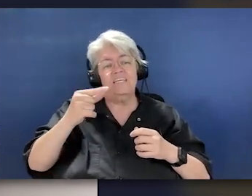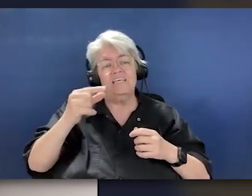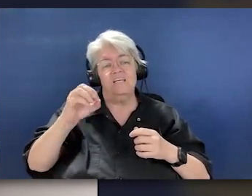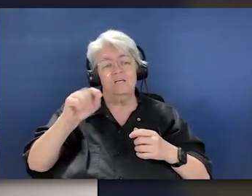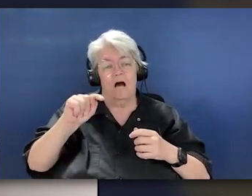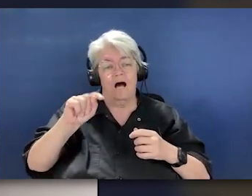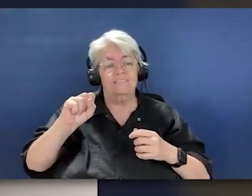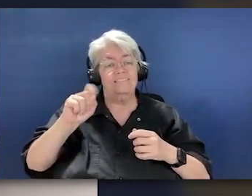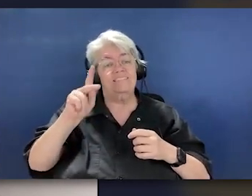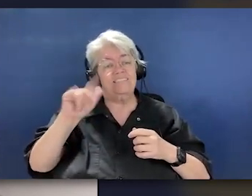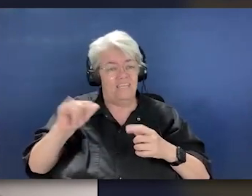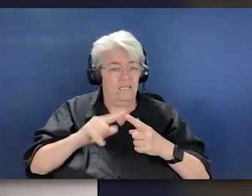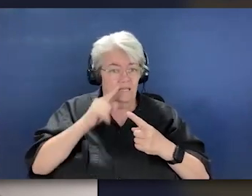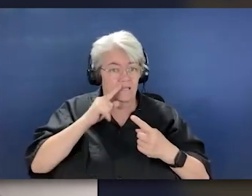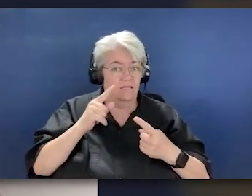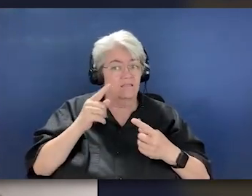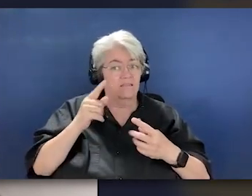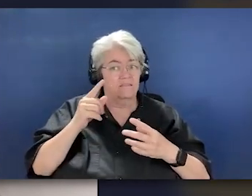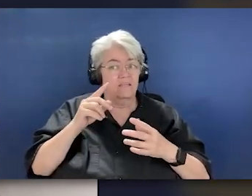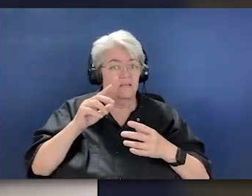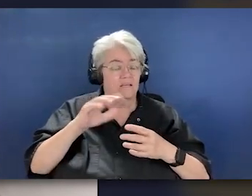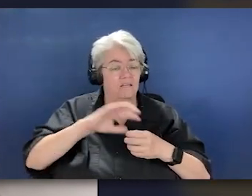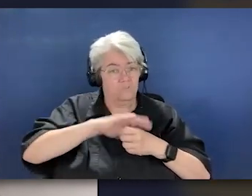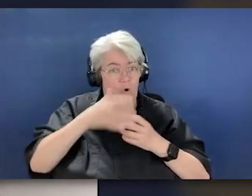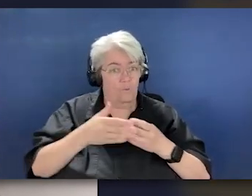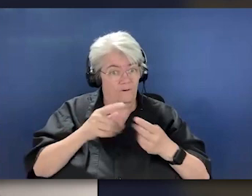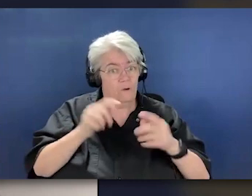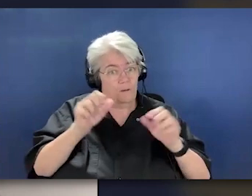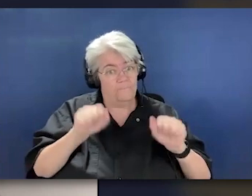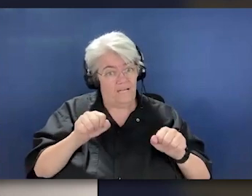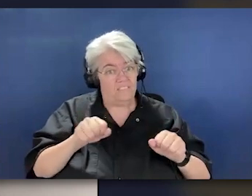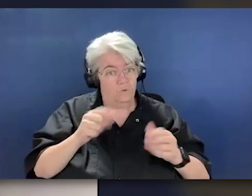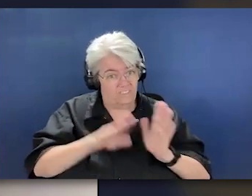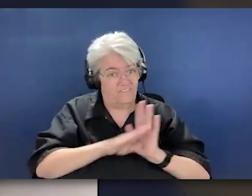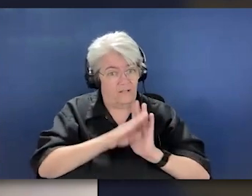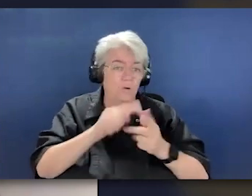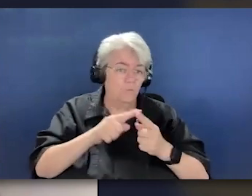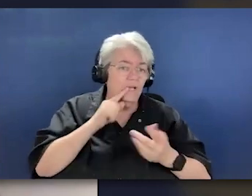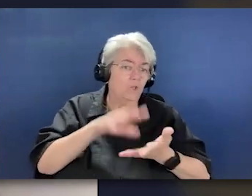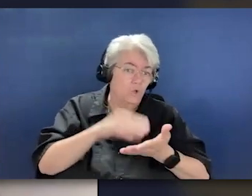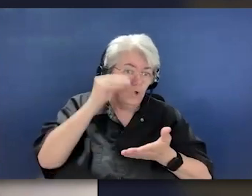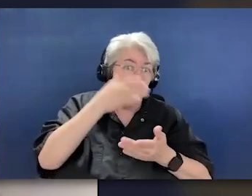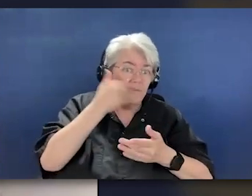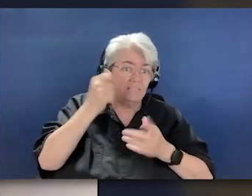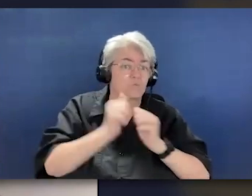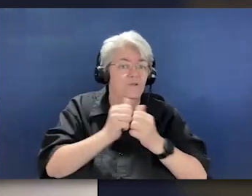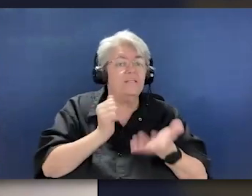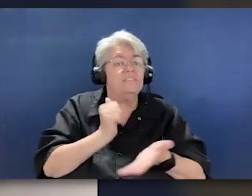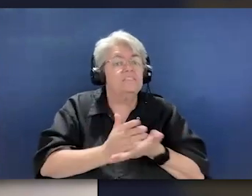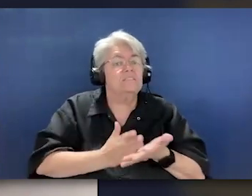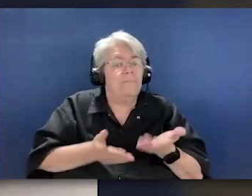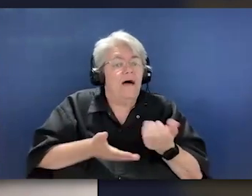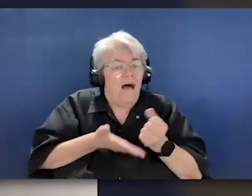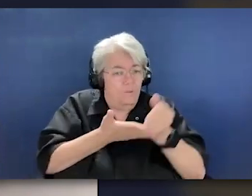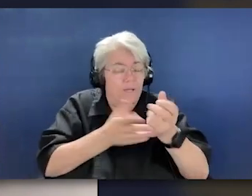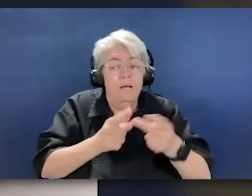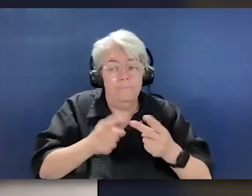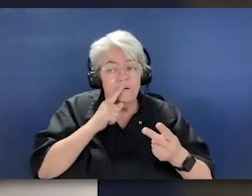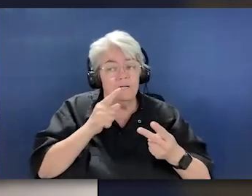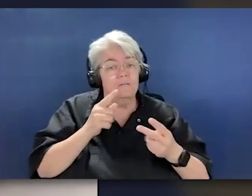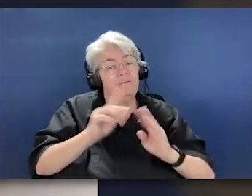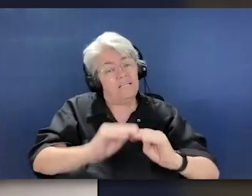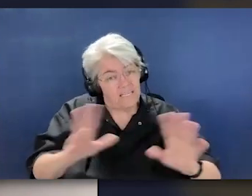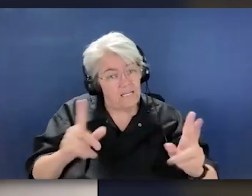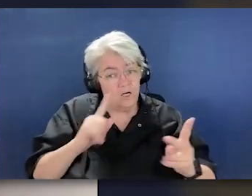development, with some amount of assistance. But just be very clear and have that conversation with